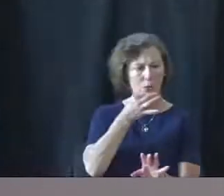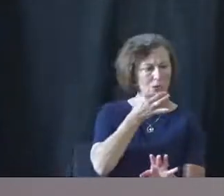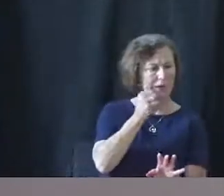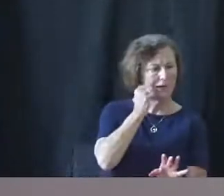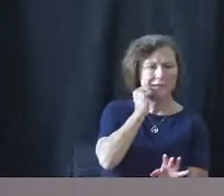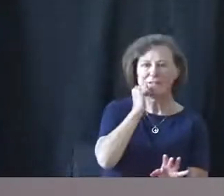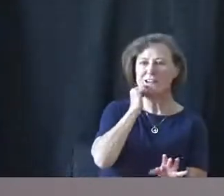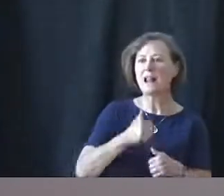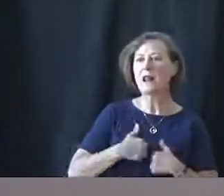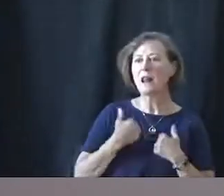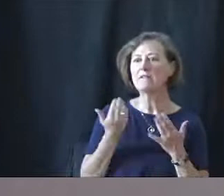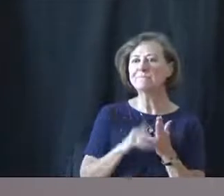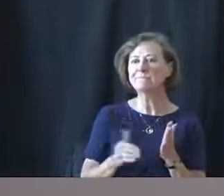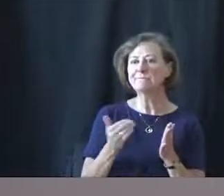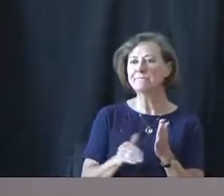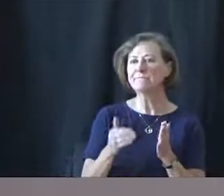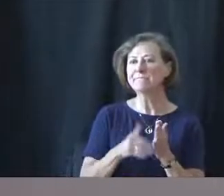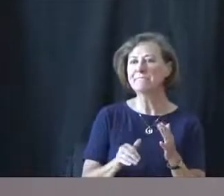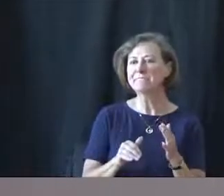took over once more.